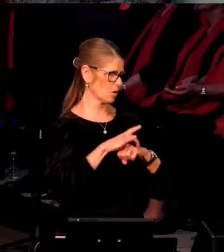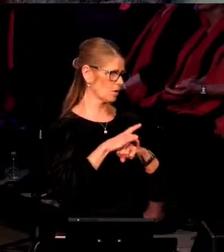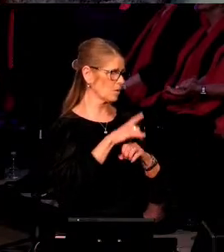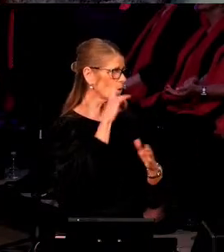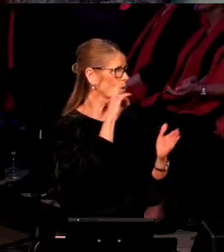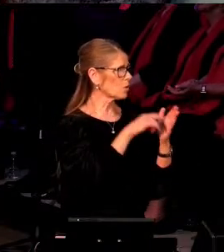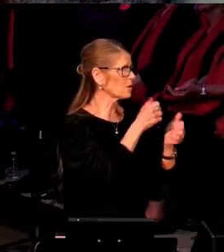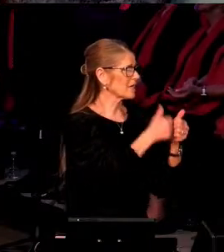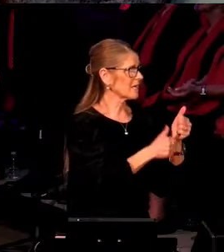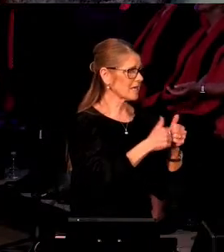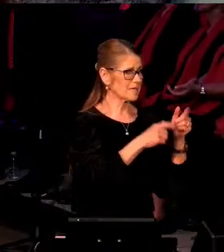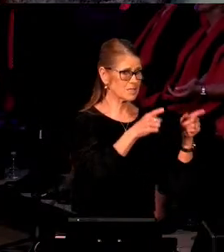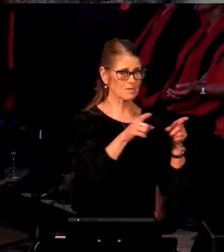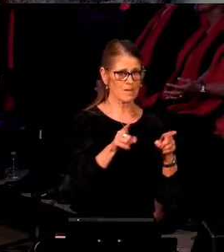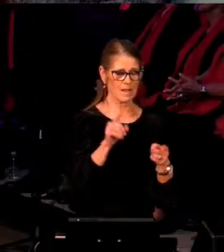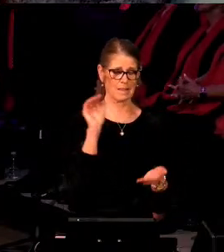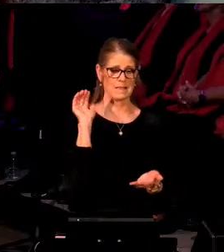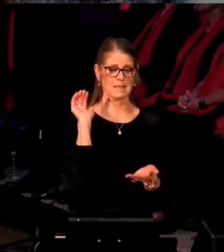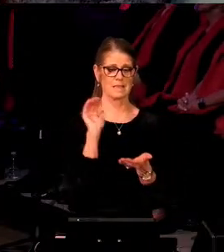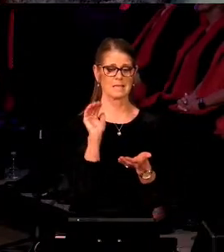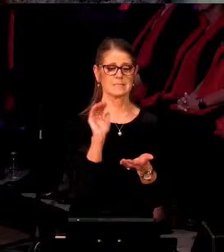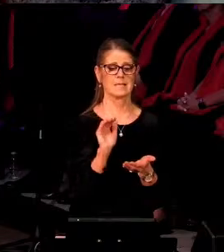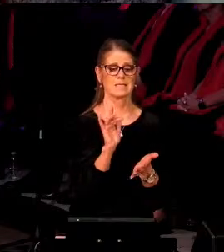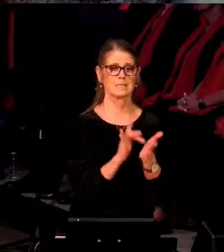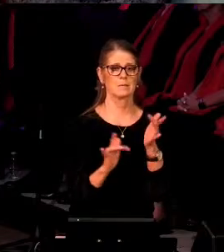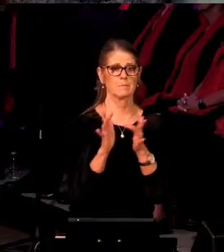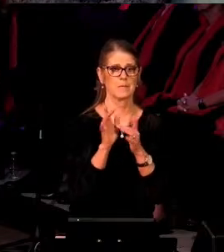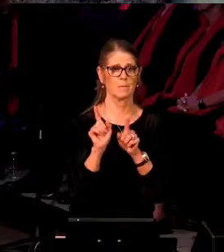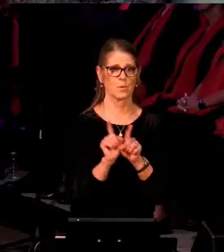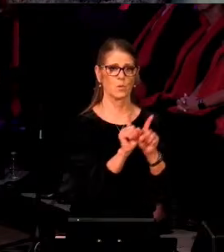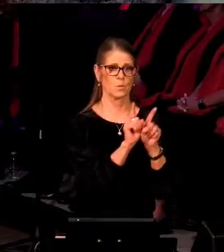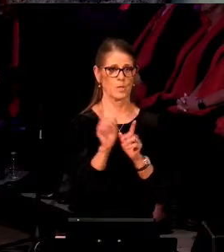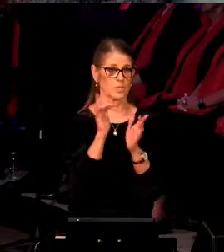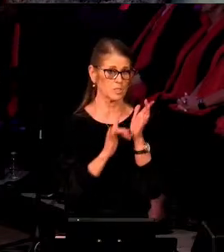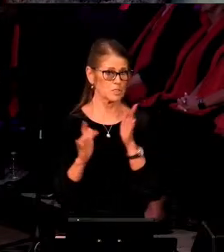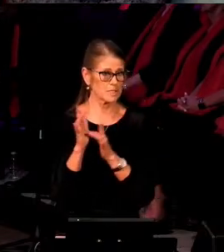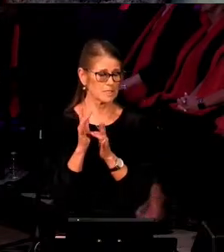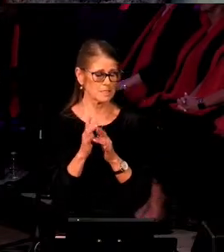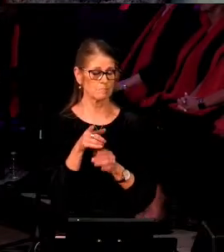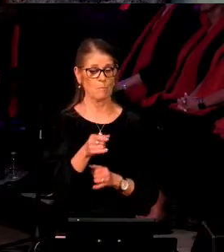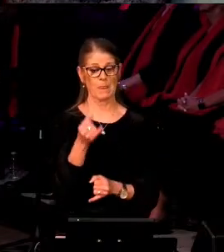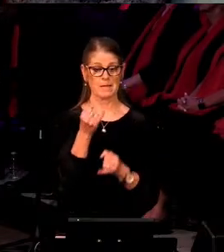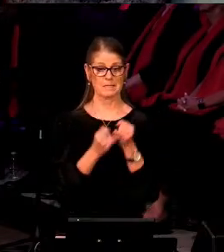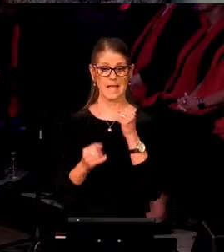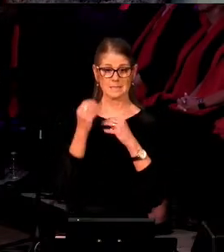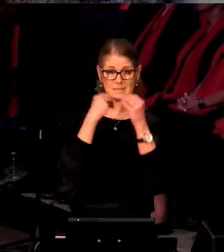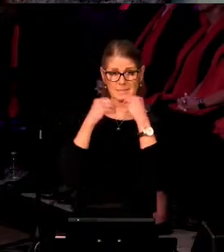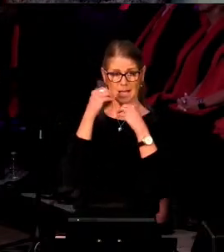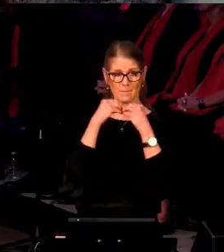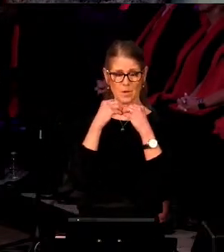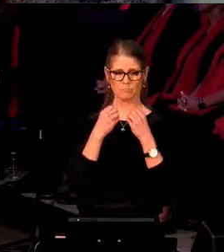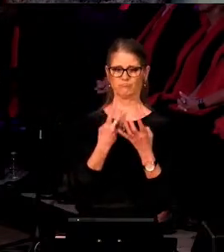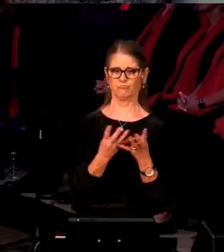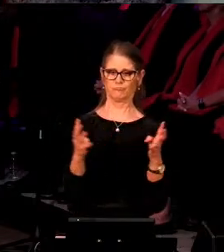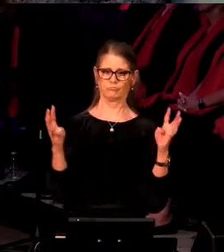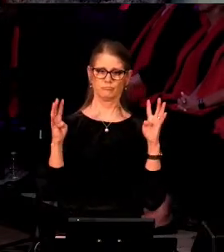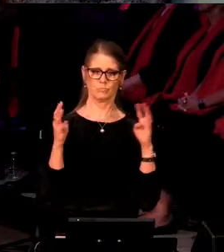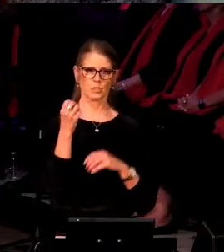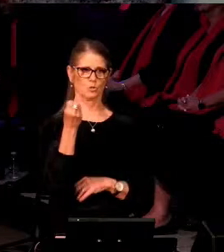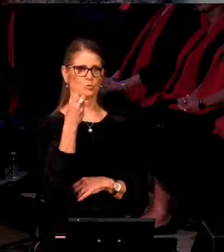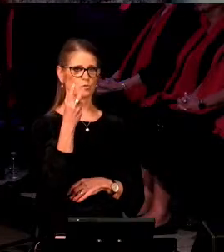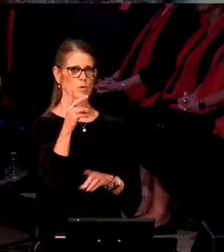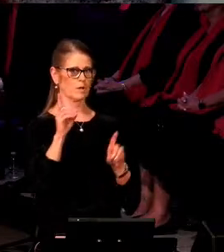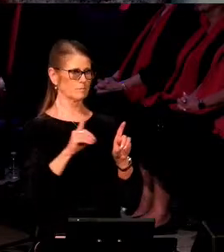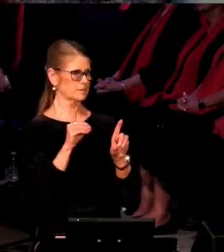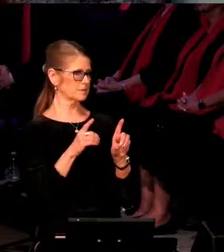these events, there are less and less people with Jesus. At the Last Supper, he was surrounded by his 12